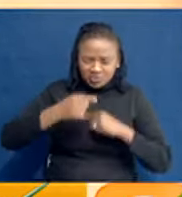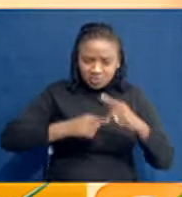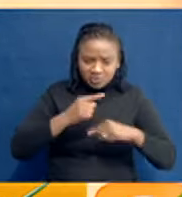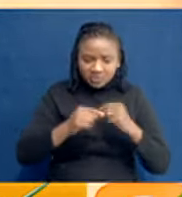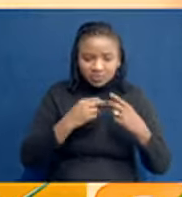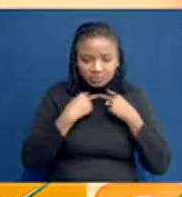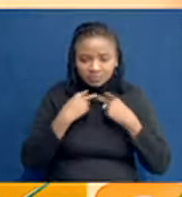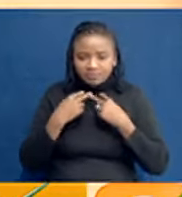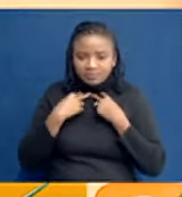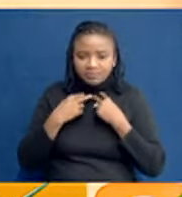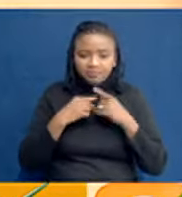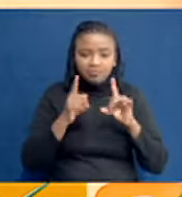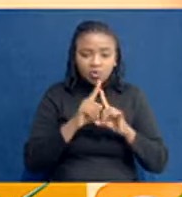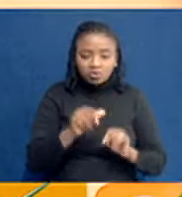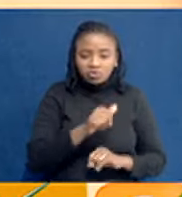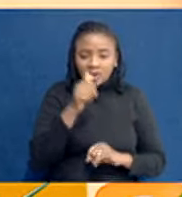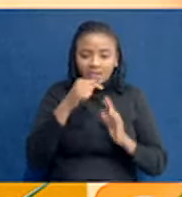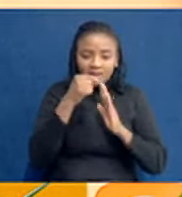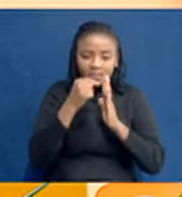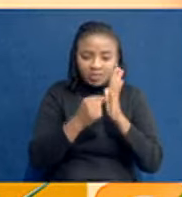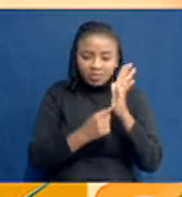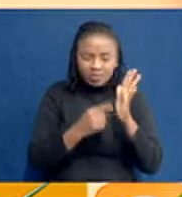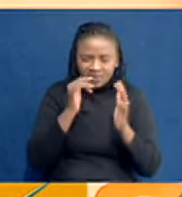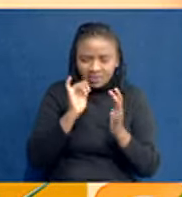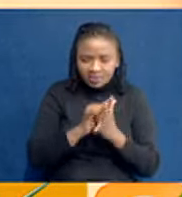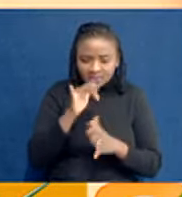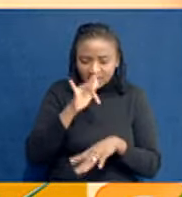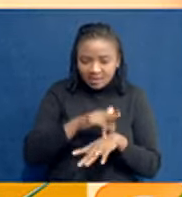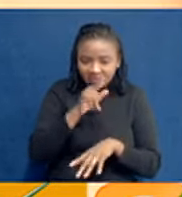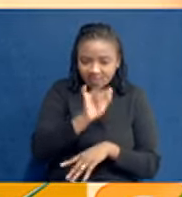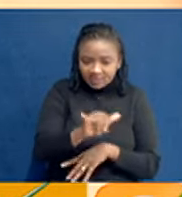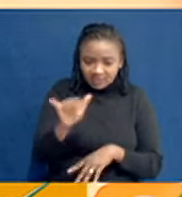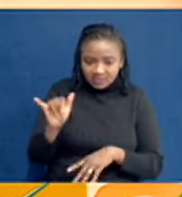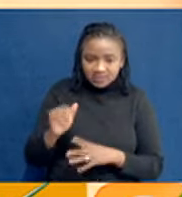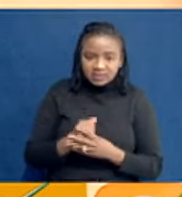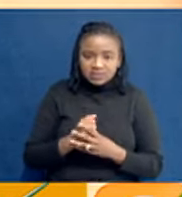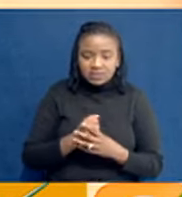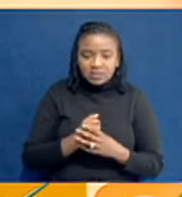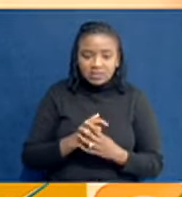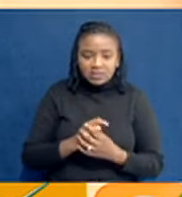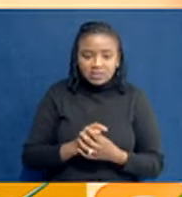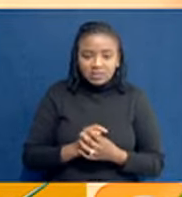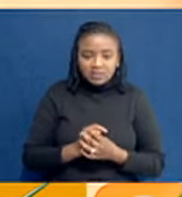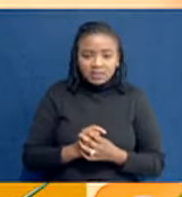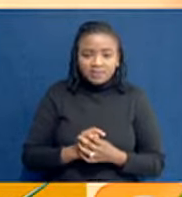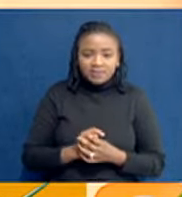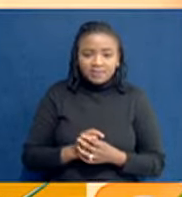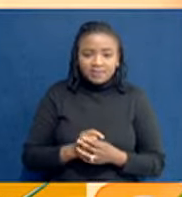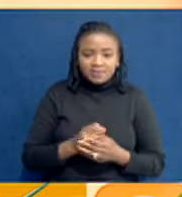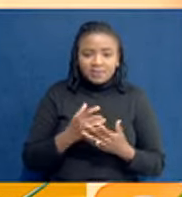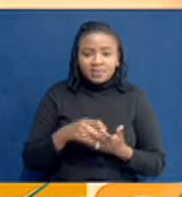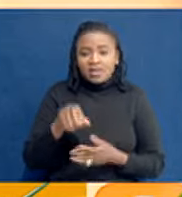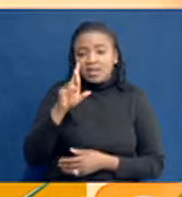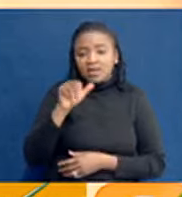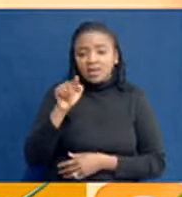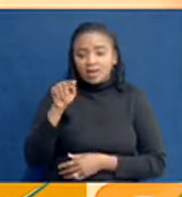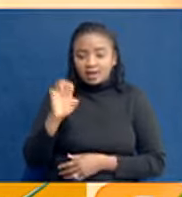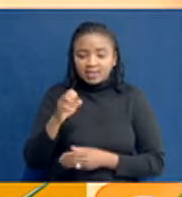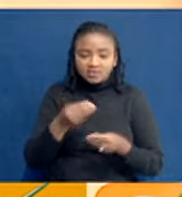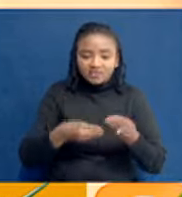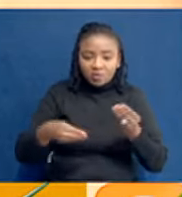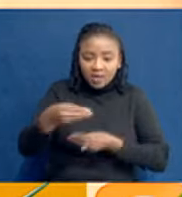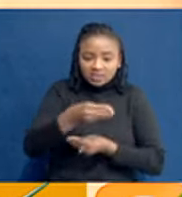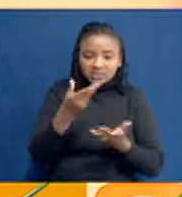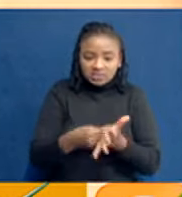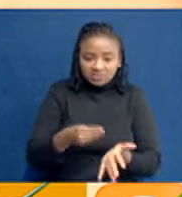inflation. Another factor that would also contribute to the rising inflation would actually be the exchange rates. Particularly